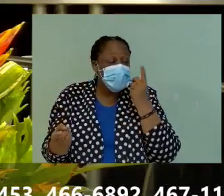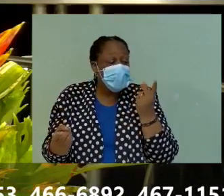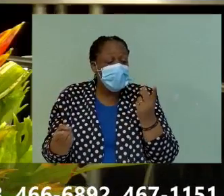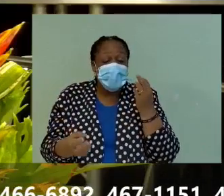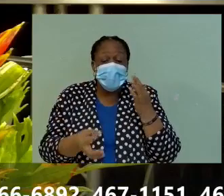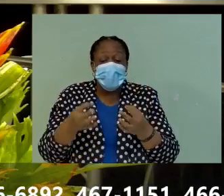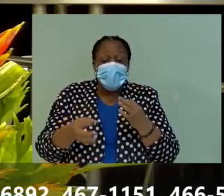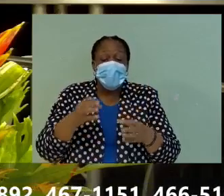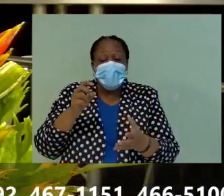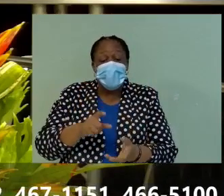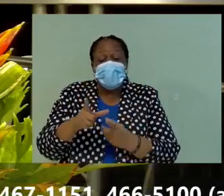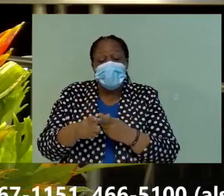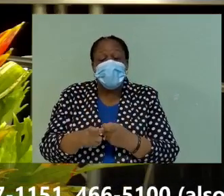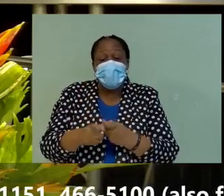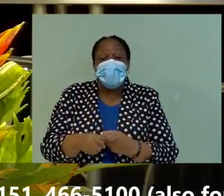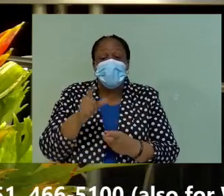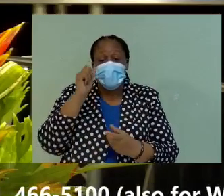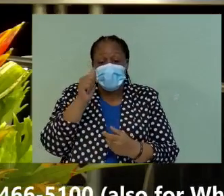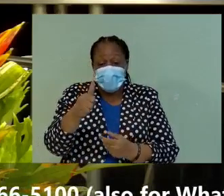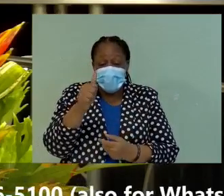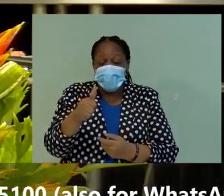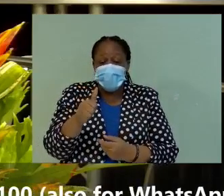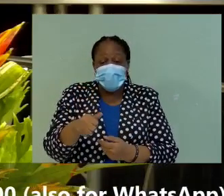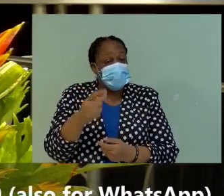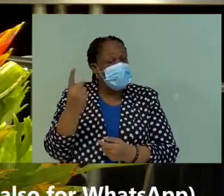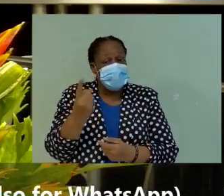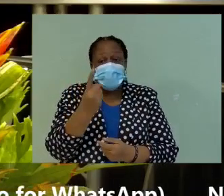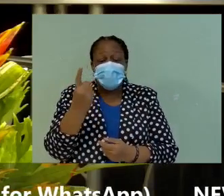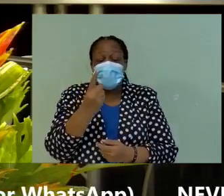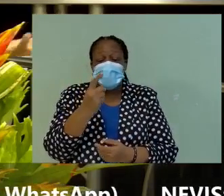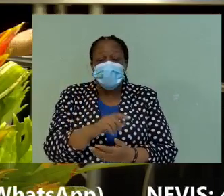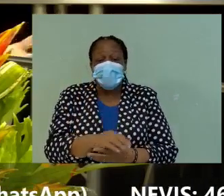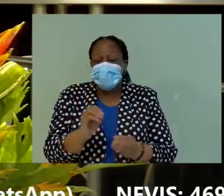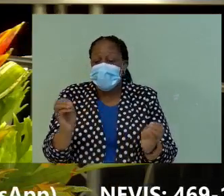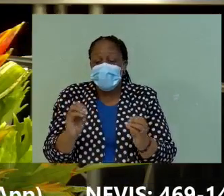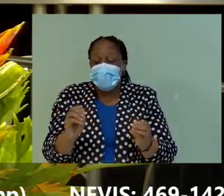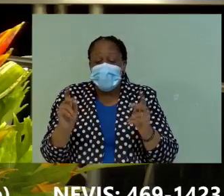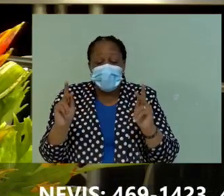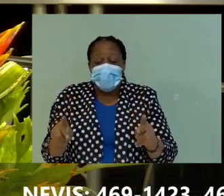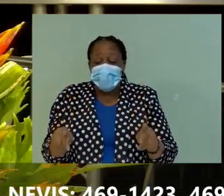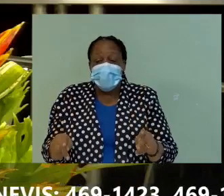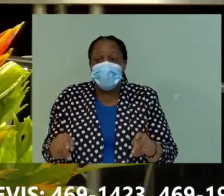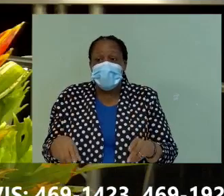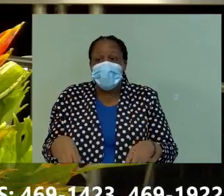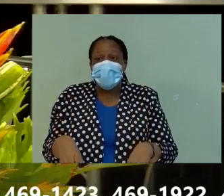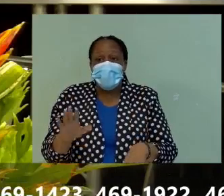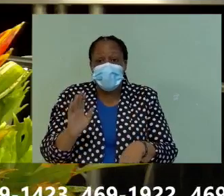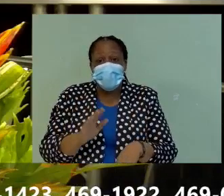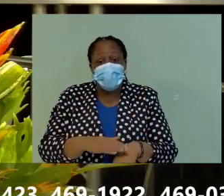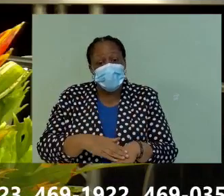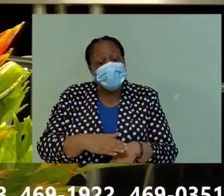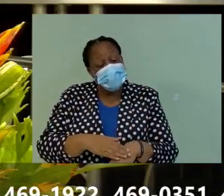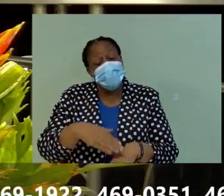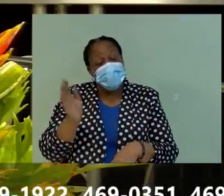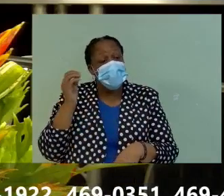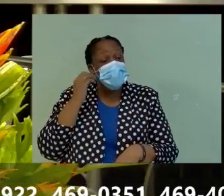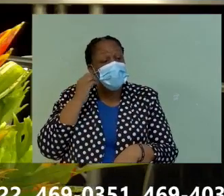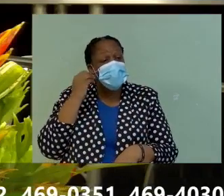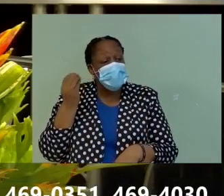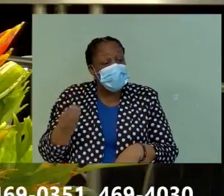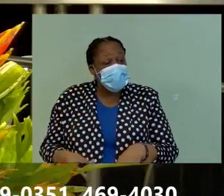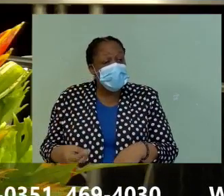alone and there aren't any persons nearby, feel free. You can jog without wearing a